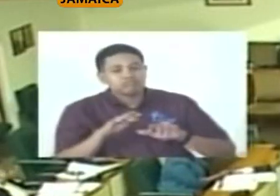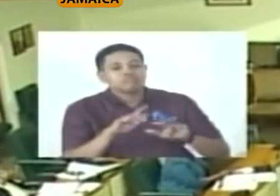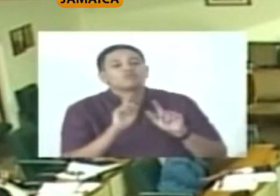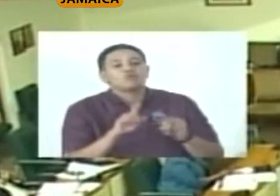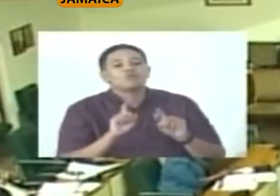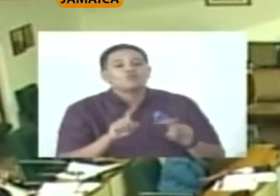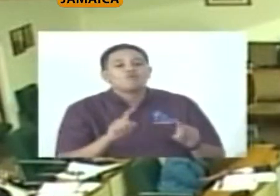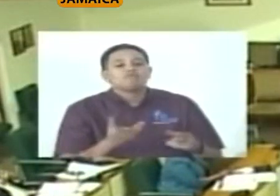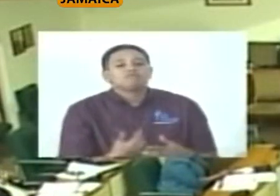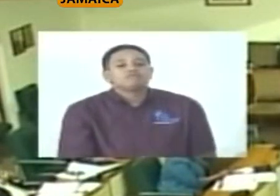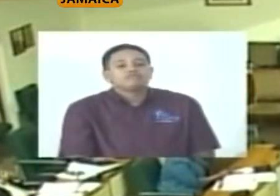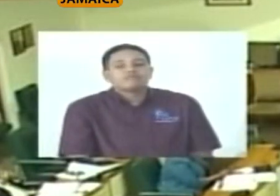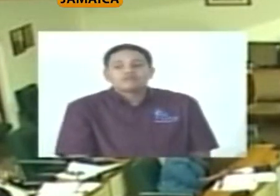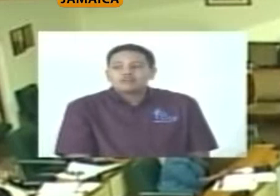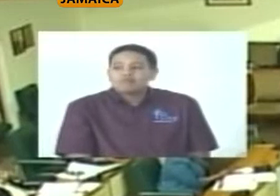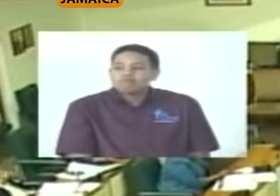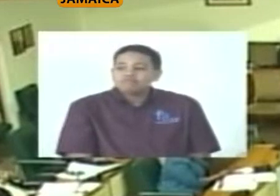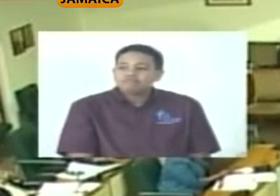And